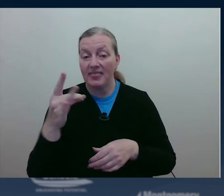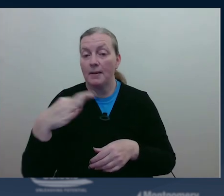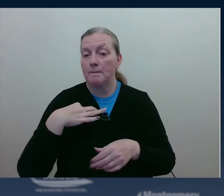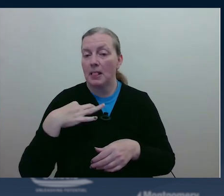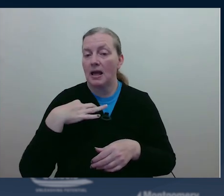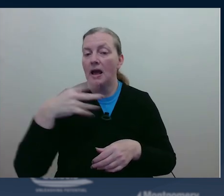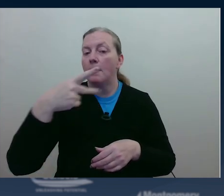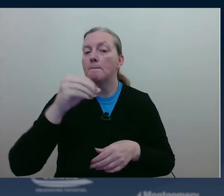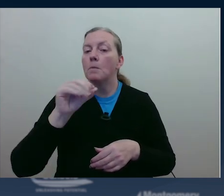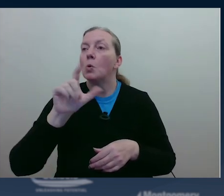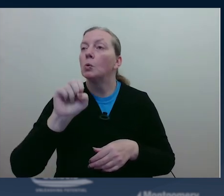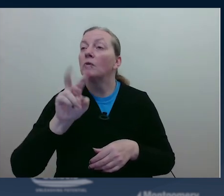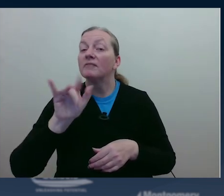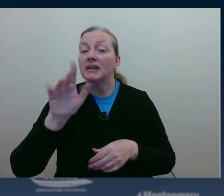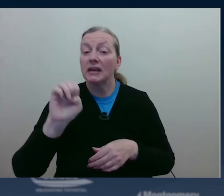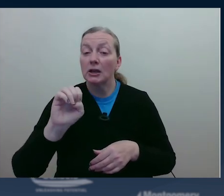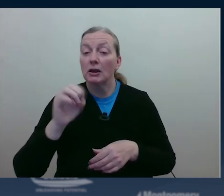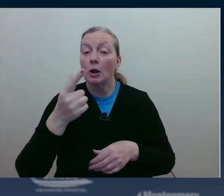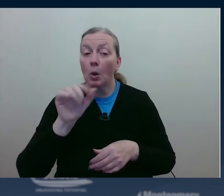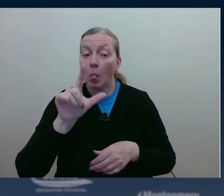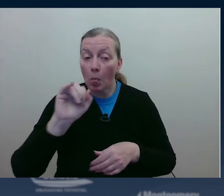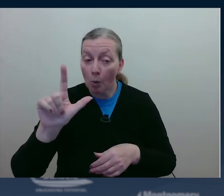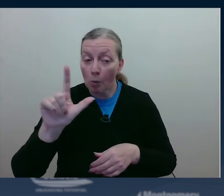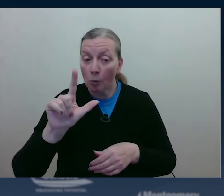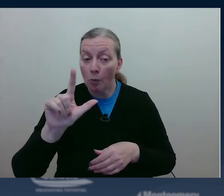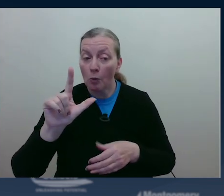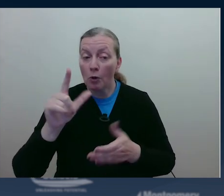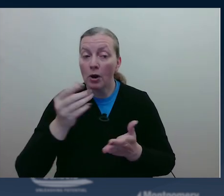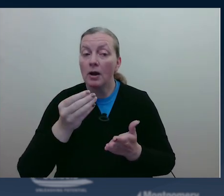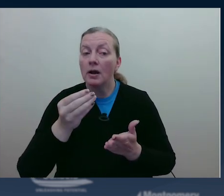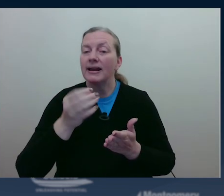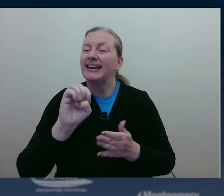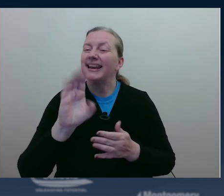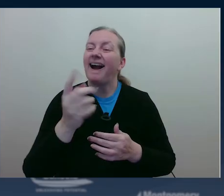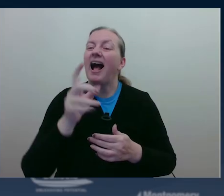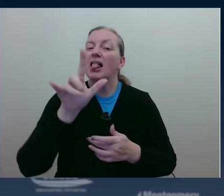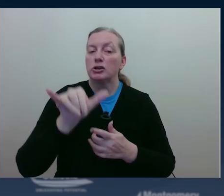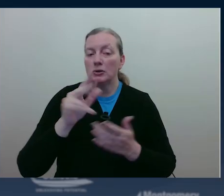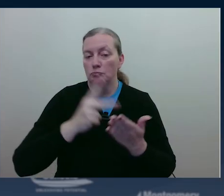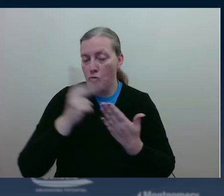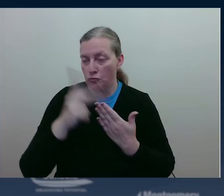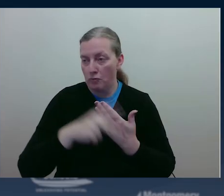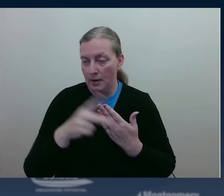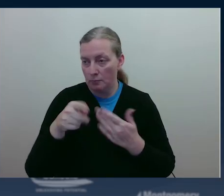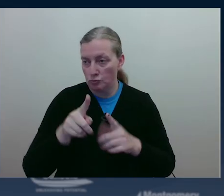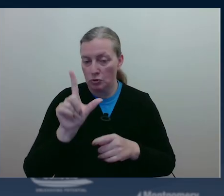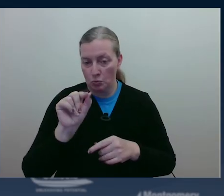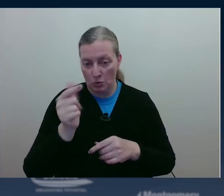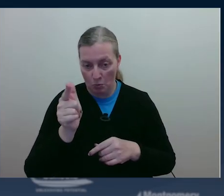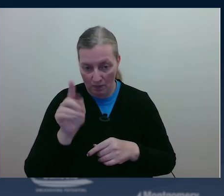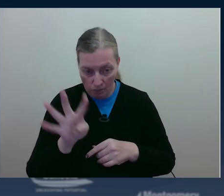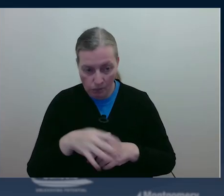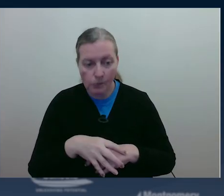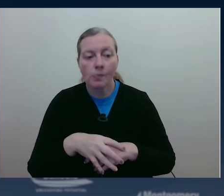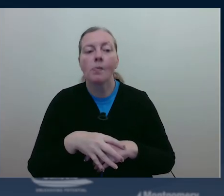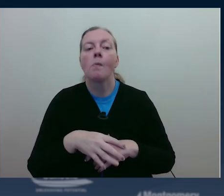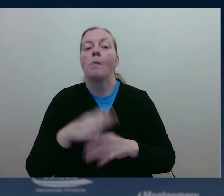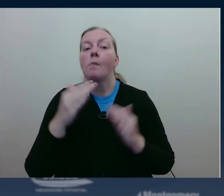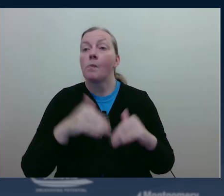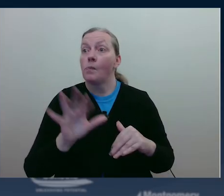Ecology Program in 2024. F is the percent of students attending their local high